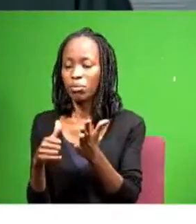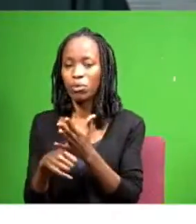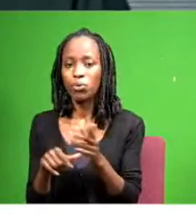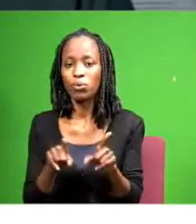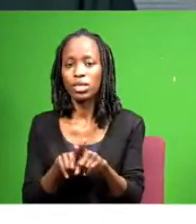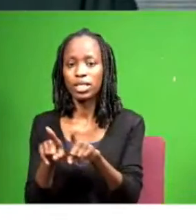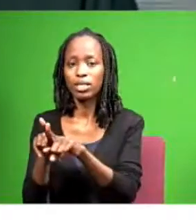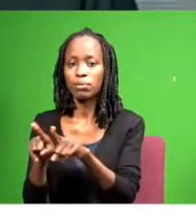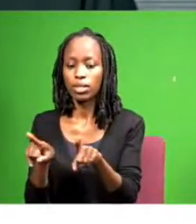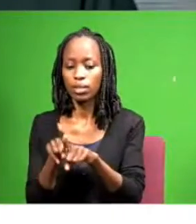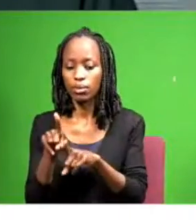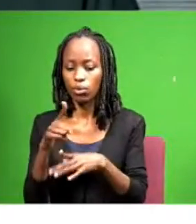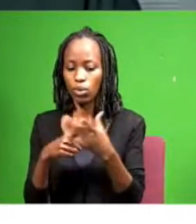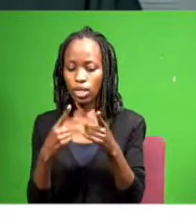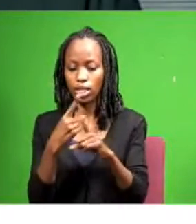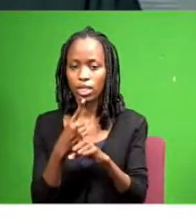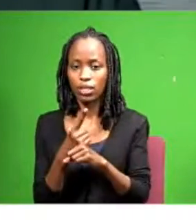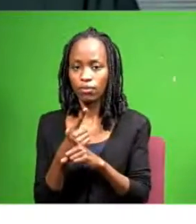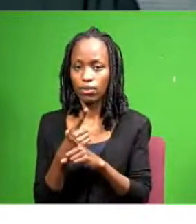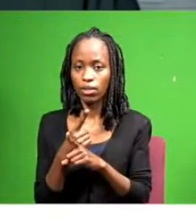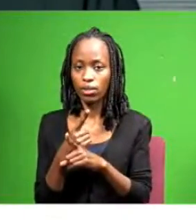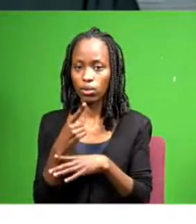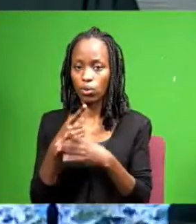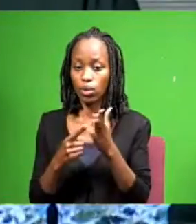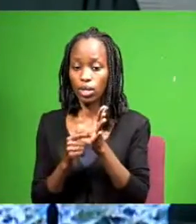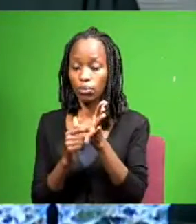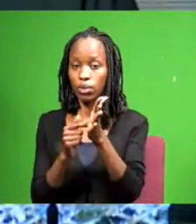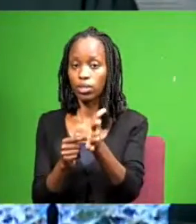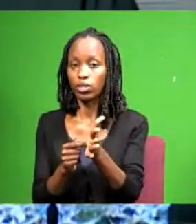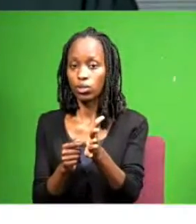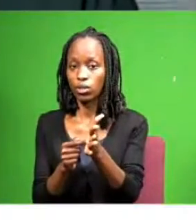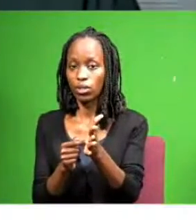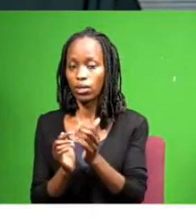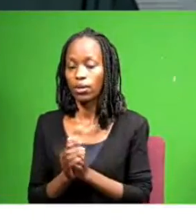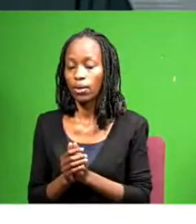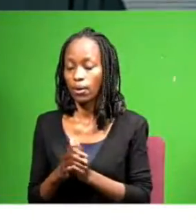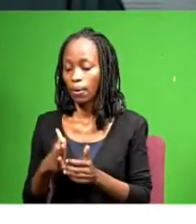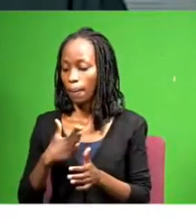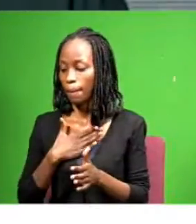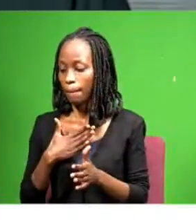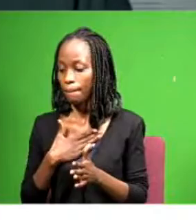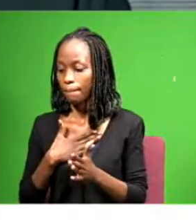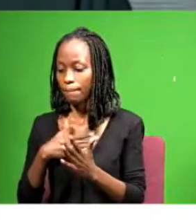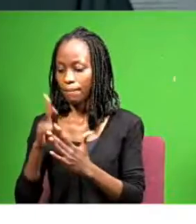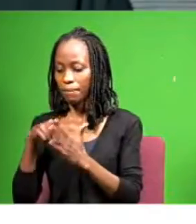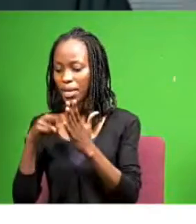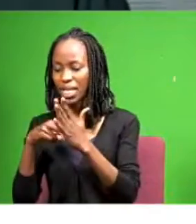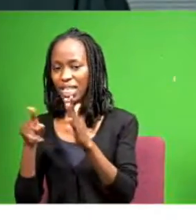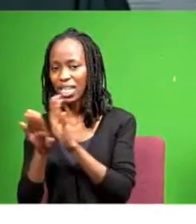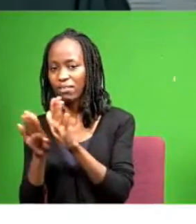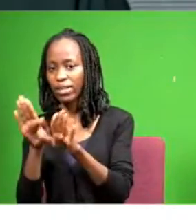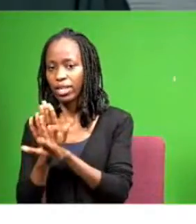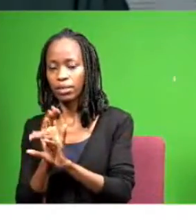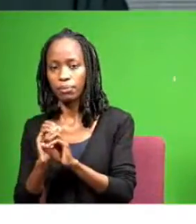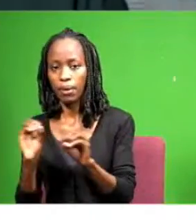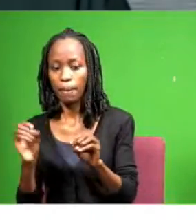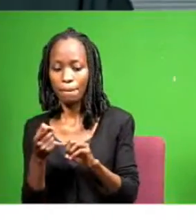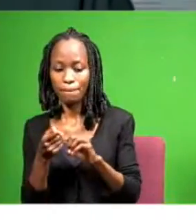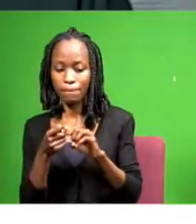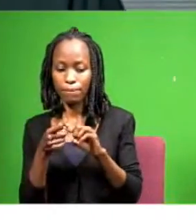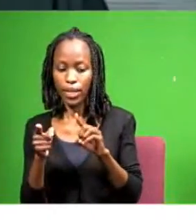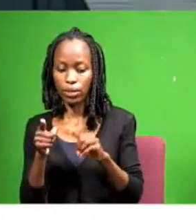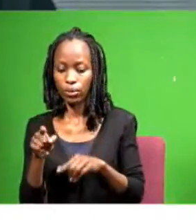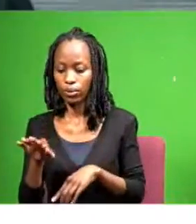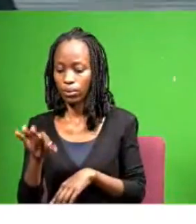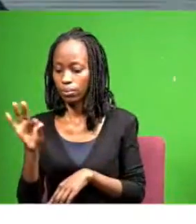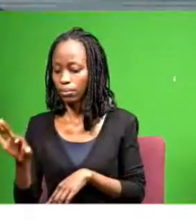and what differs is actually the presentations. I will not go into detail. I will just pick